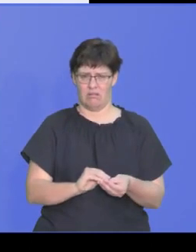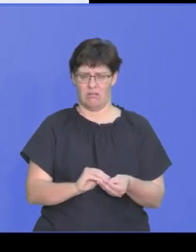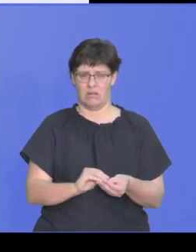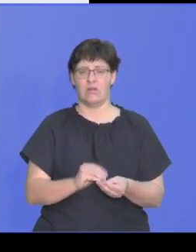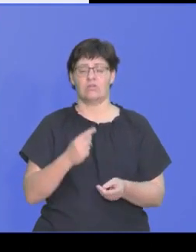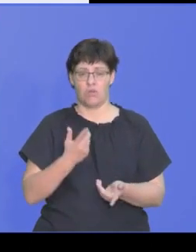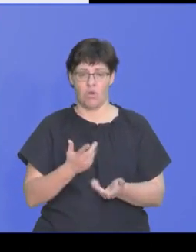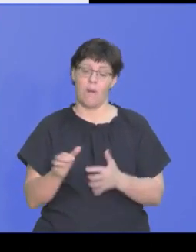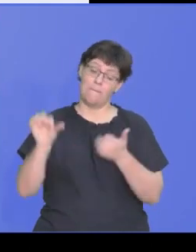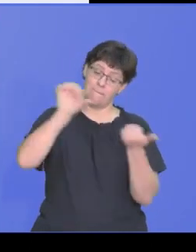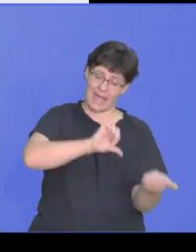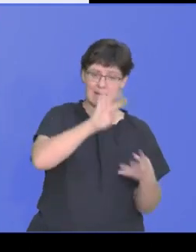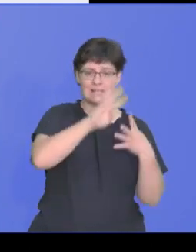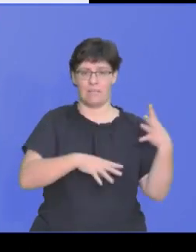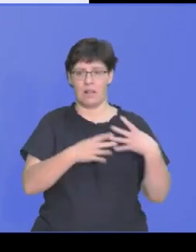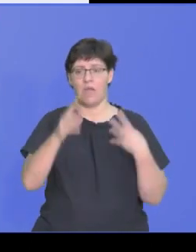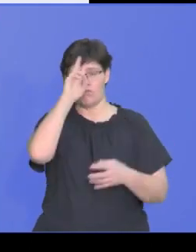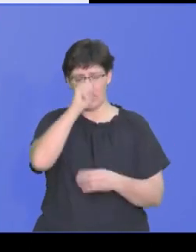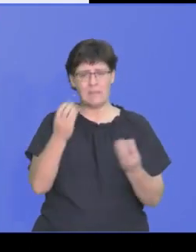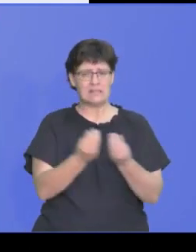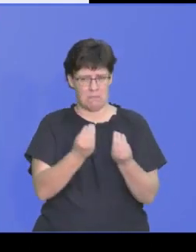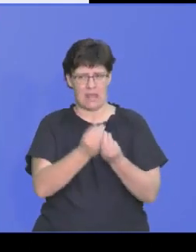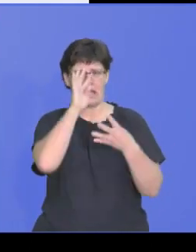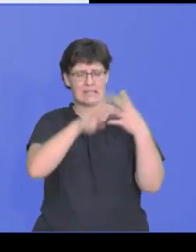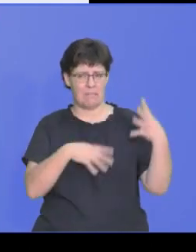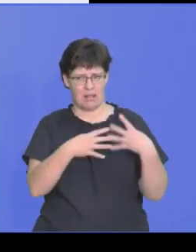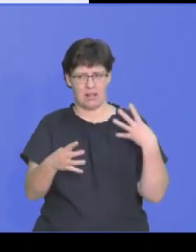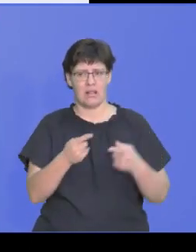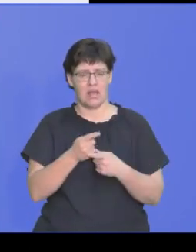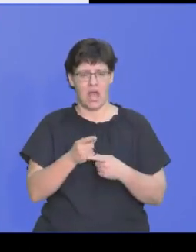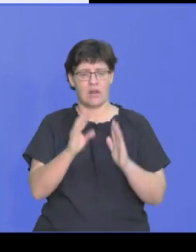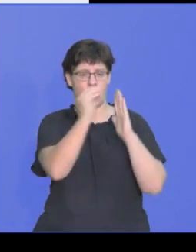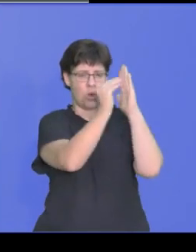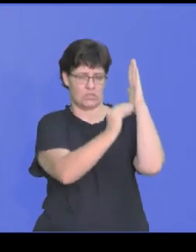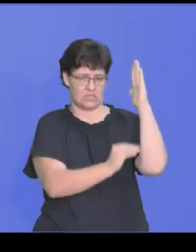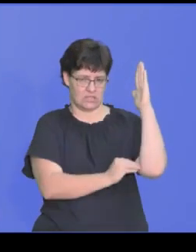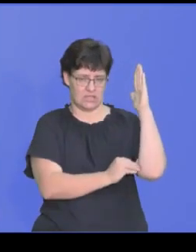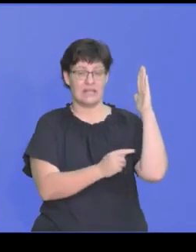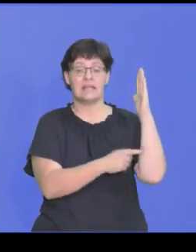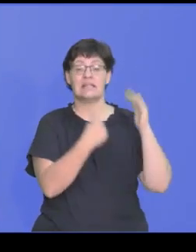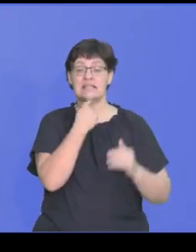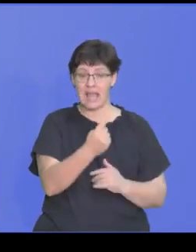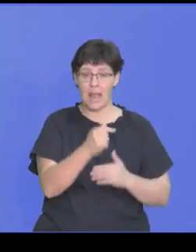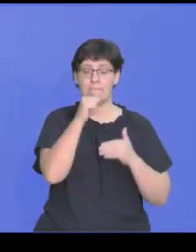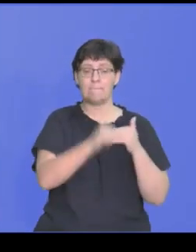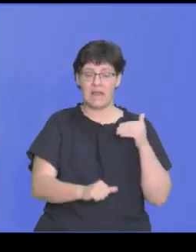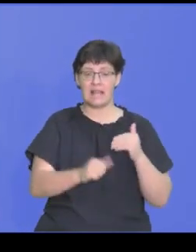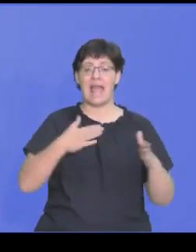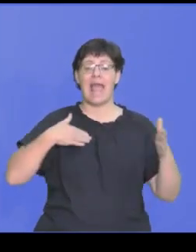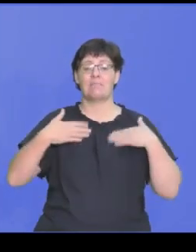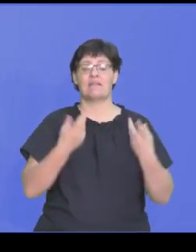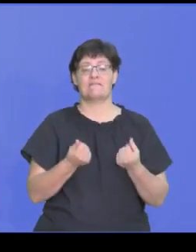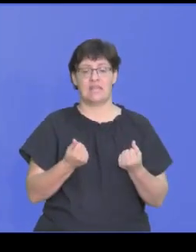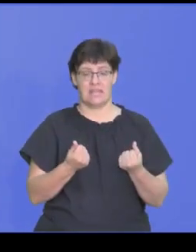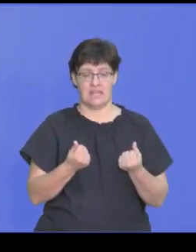and they told me that there was a monthly admin fee. So the monthly admin fee of 69 Rand, I need to add that. So I'm plussing